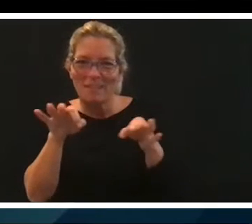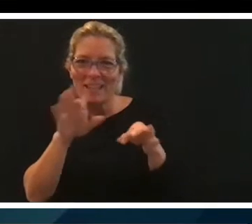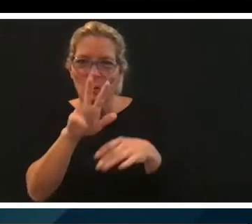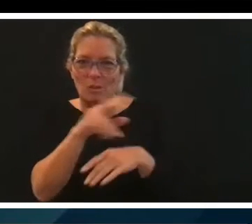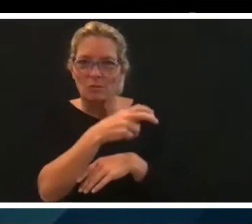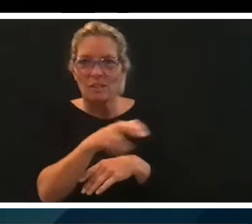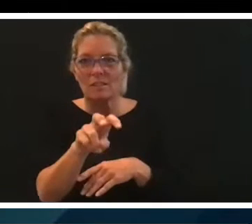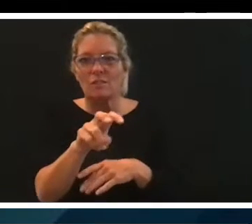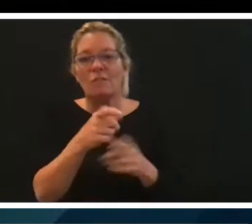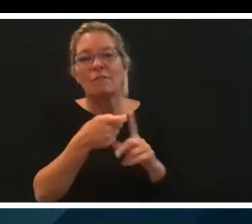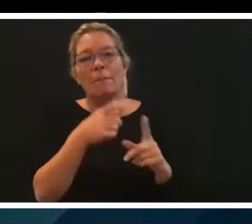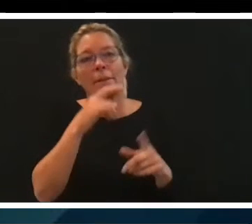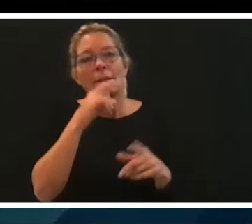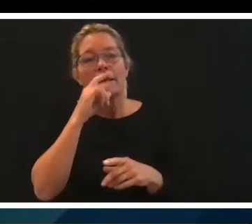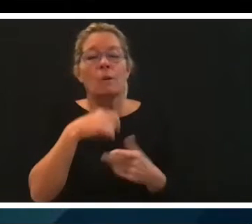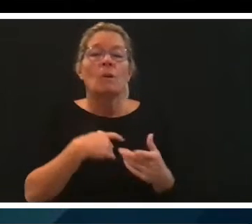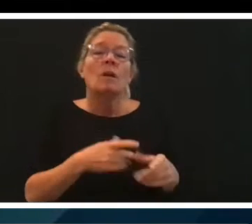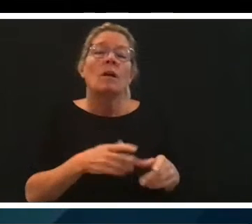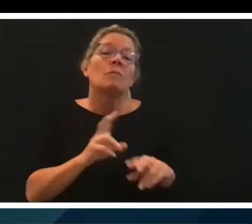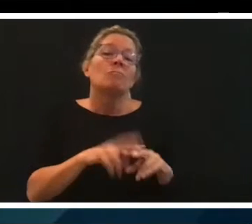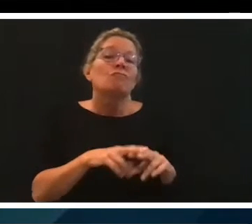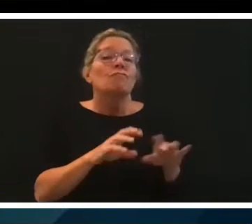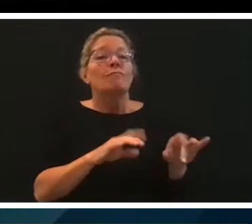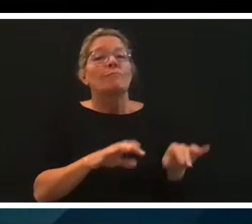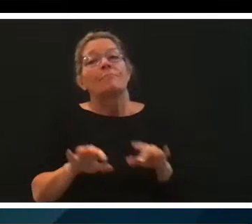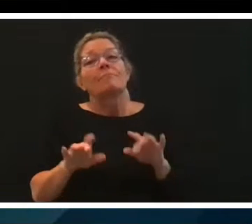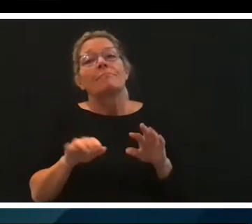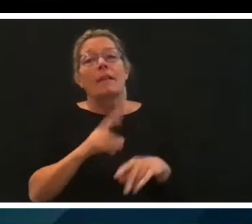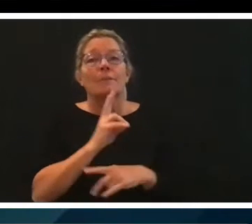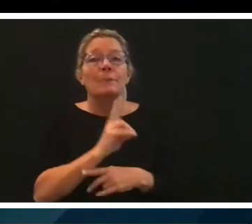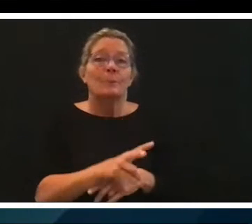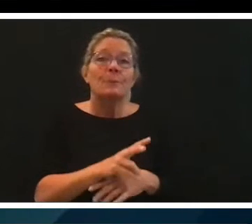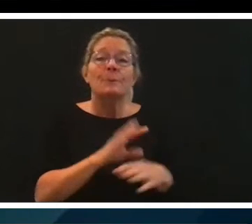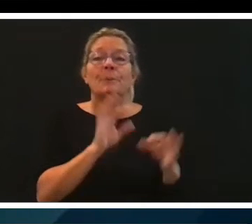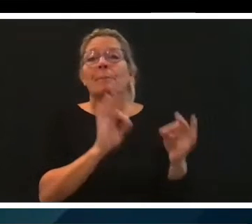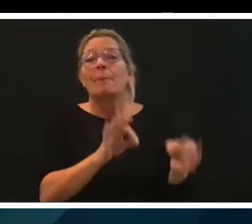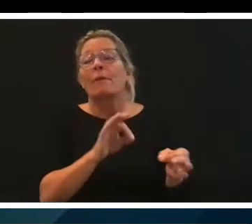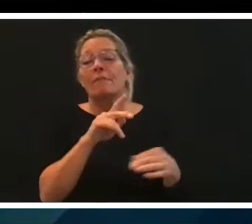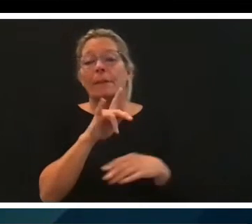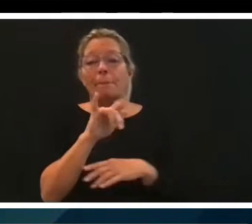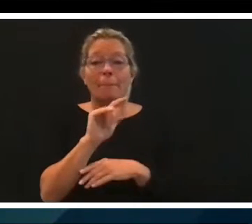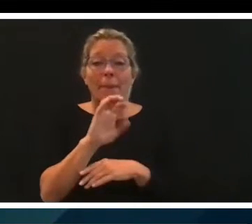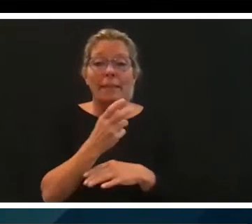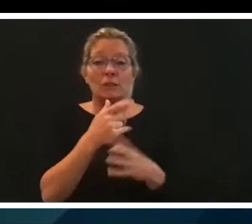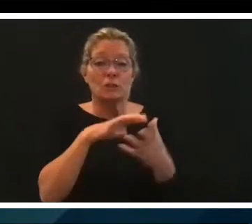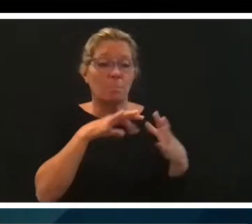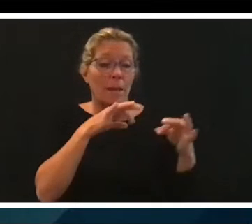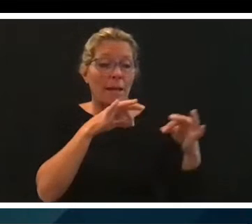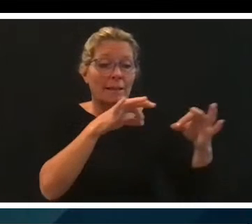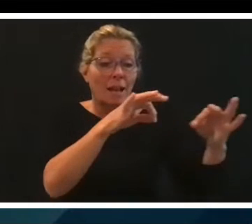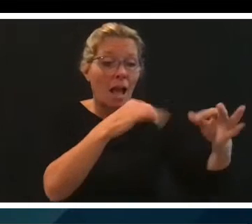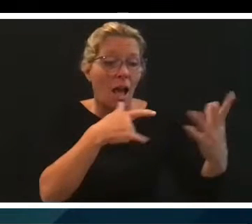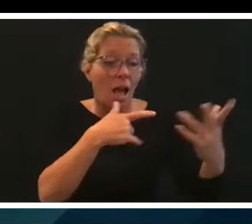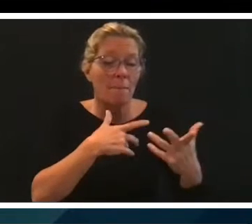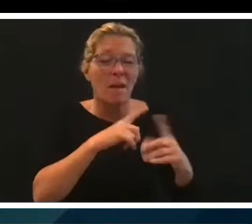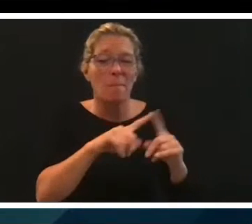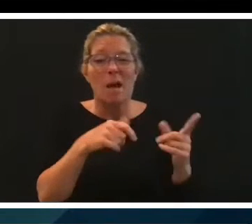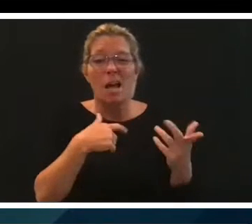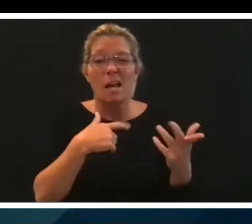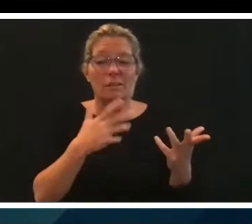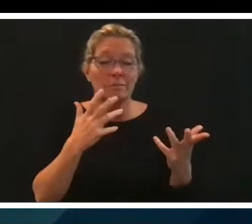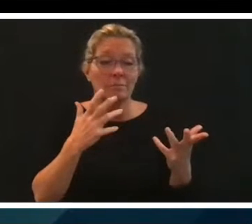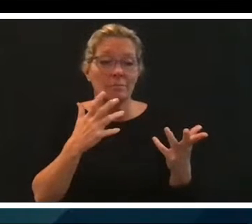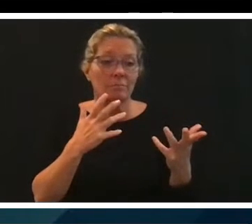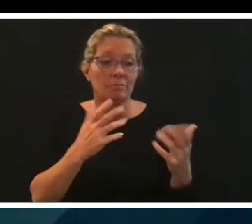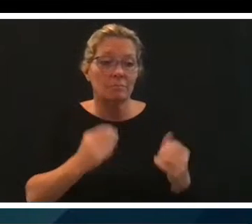who's, sat in front of a piano at 2, had perfect pitch, picked it up really quickly, but wasn't necessarily that inspired